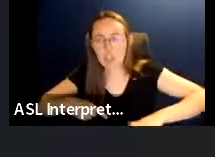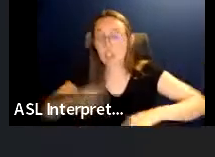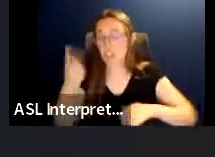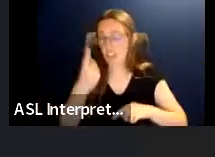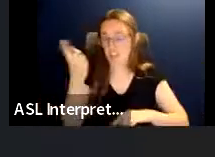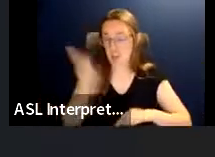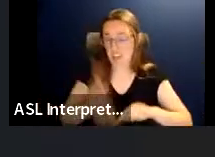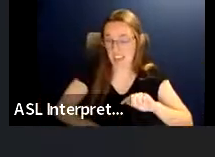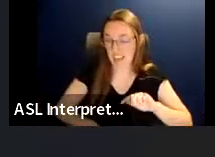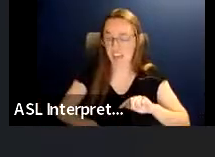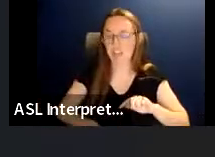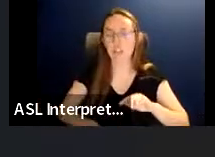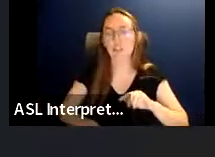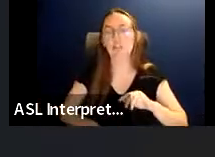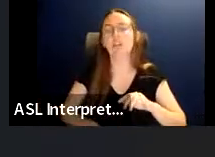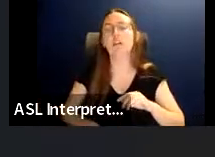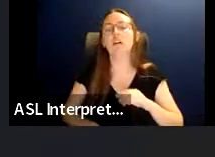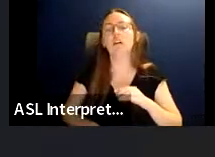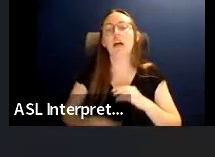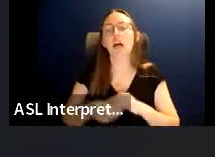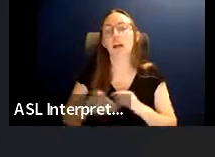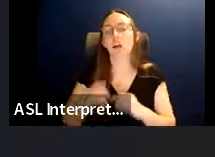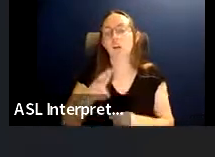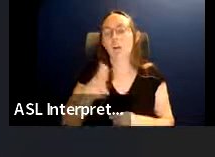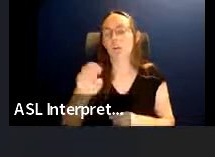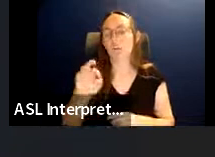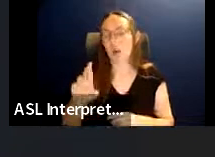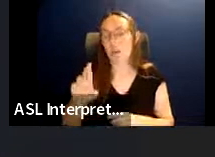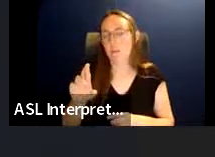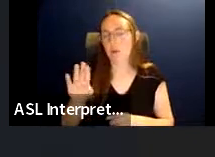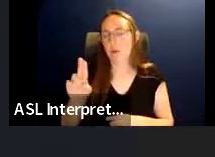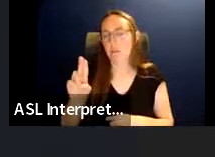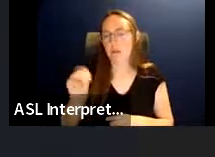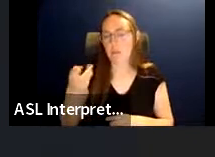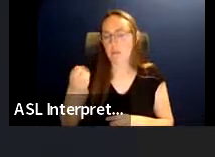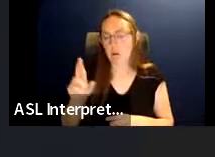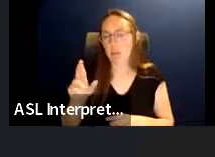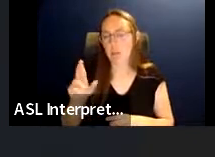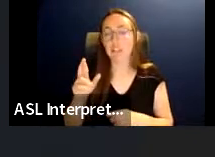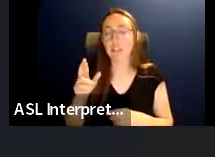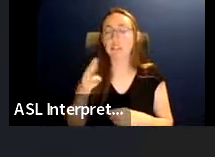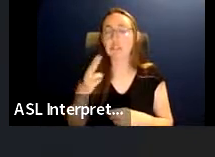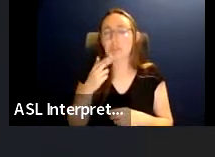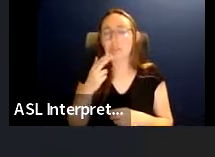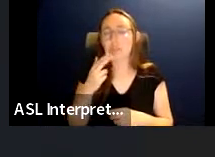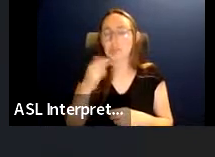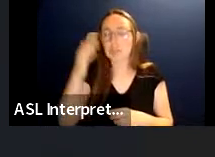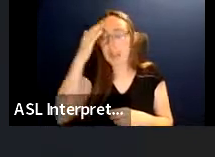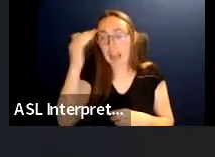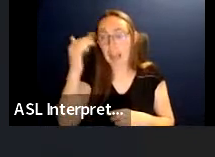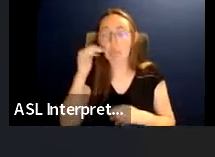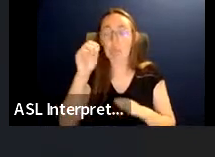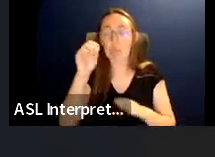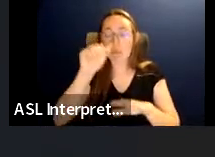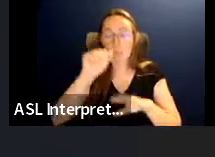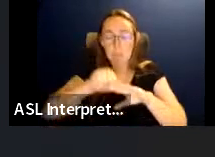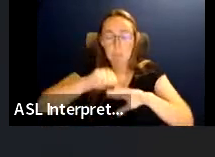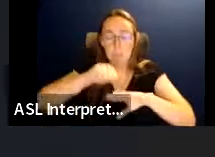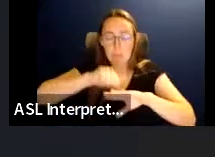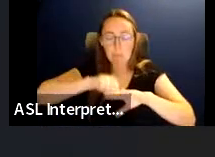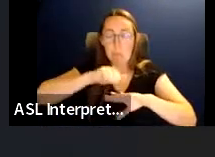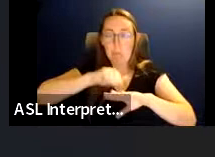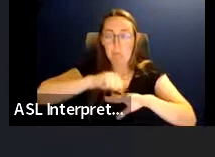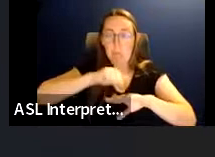top, because tiny little head movements hitting that little rubber bumper can depress the switch. So this is